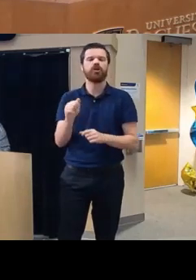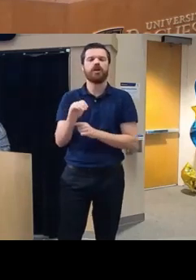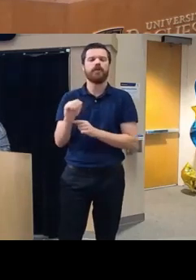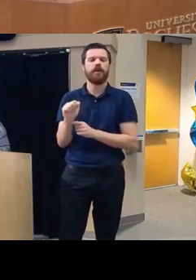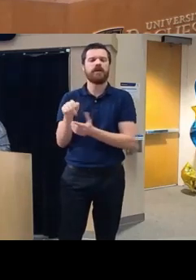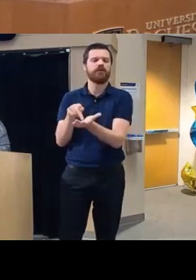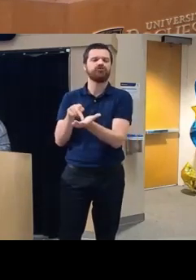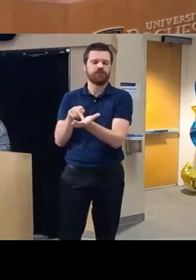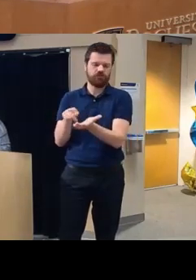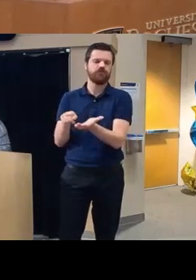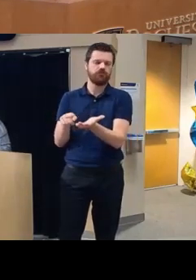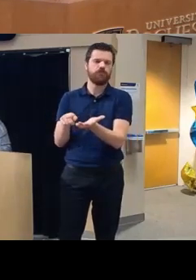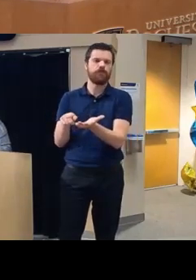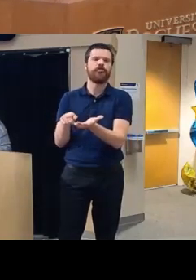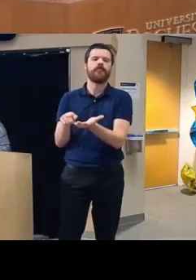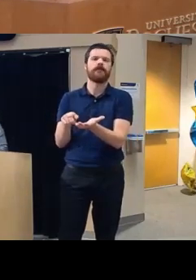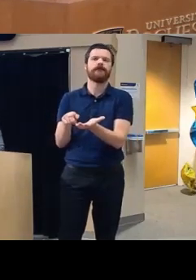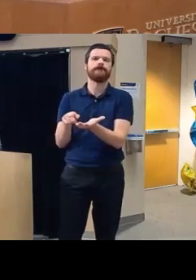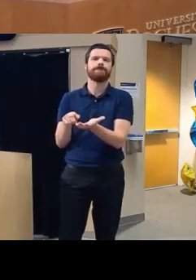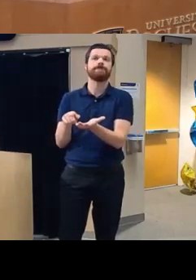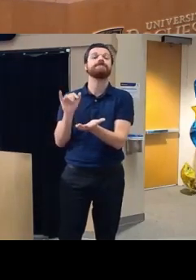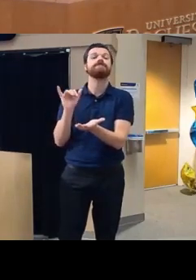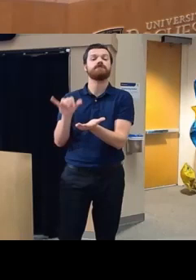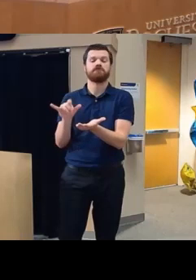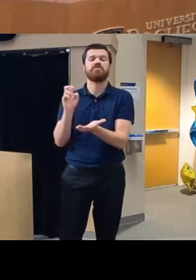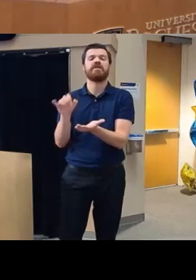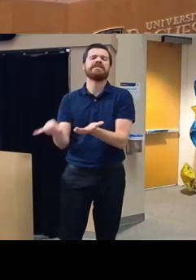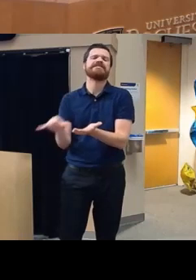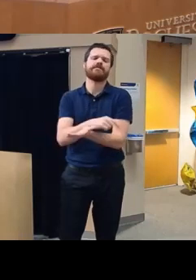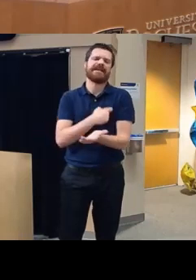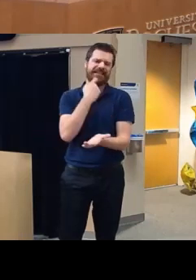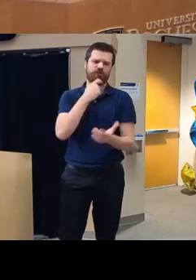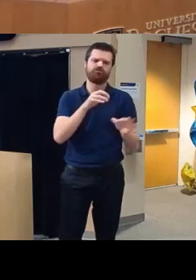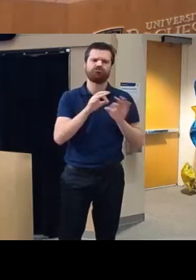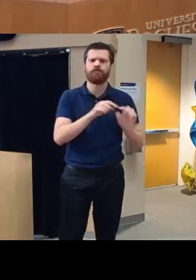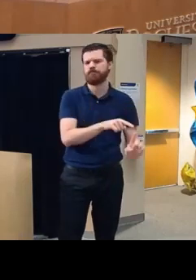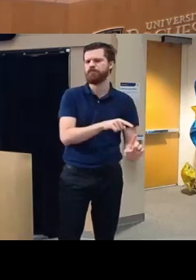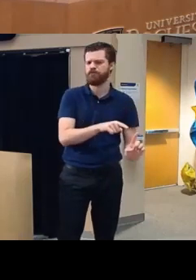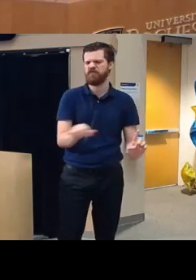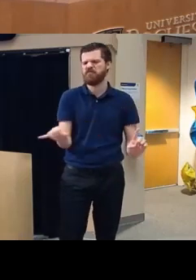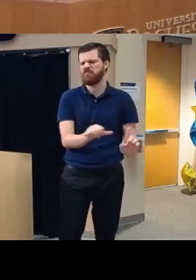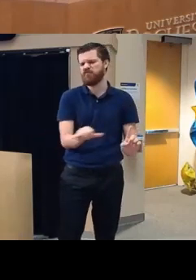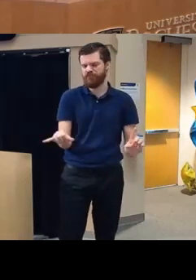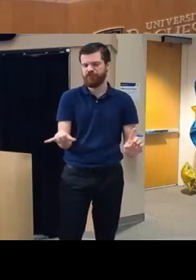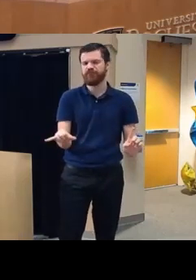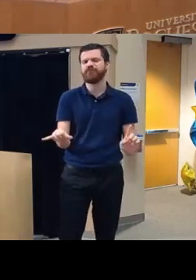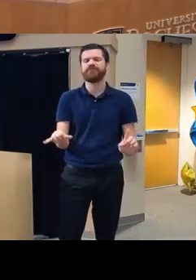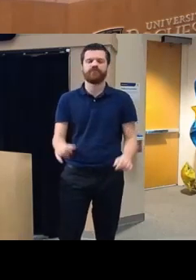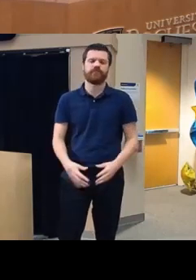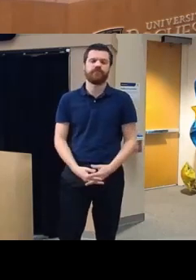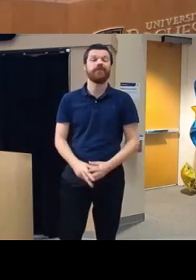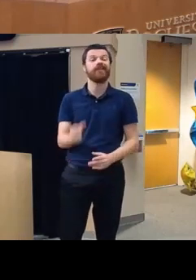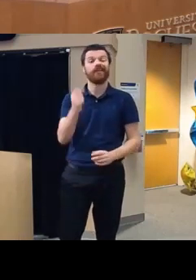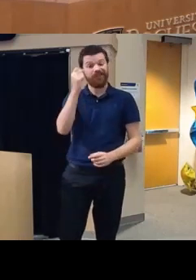Psychiatry. That was similar to what I've described with the other